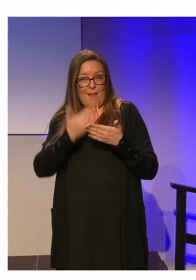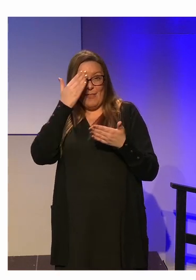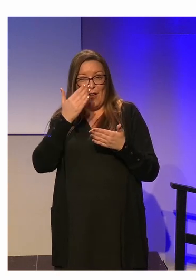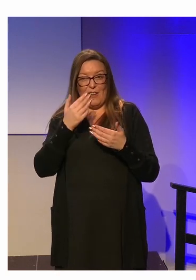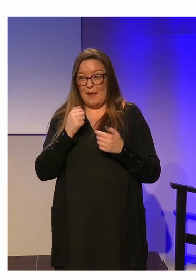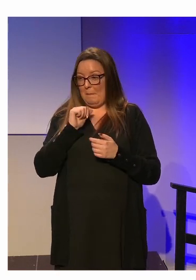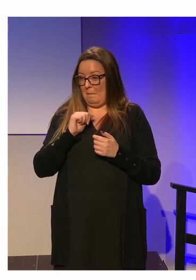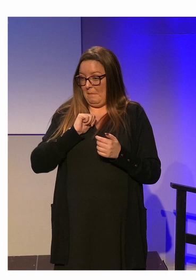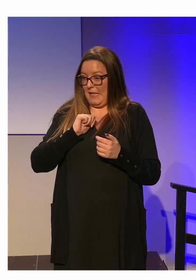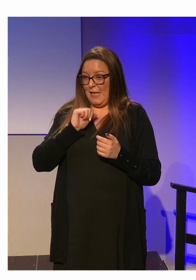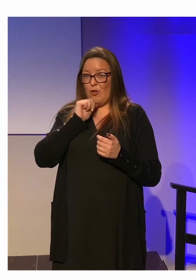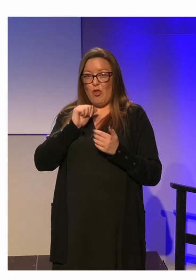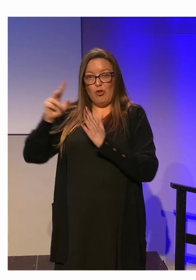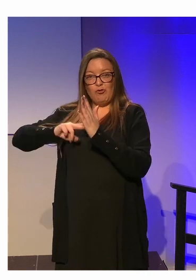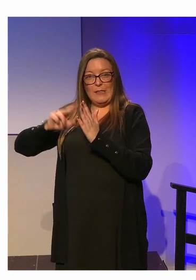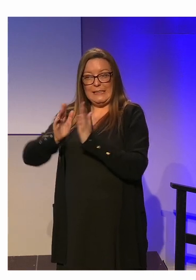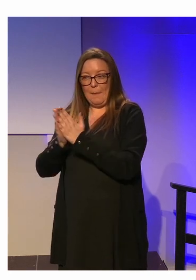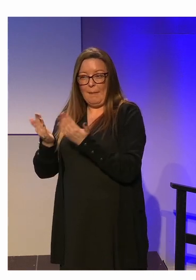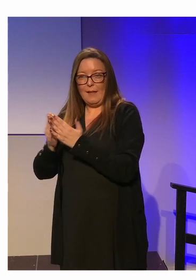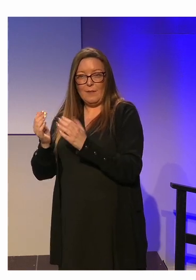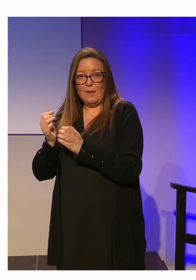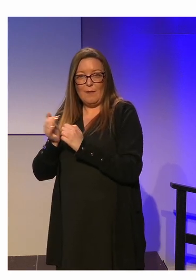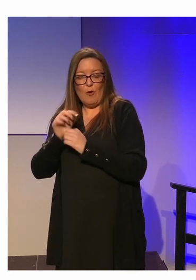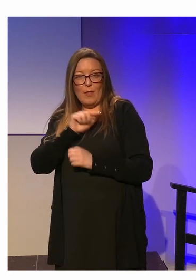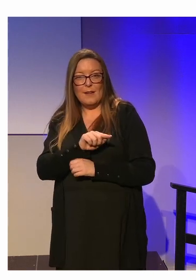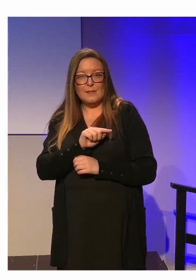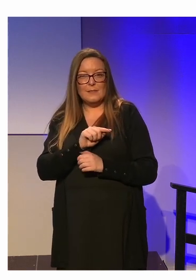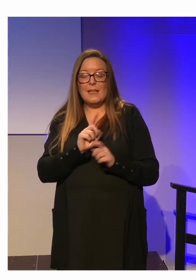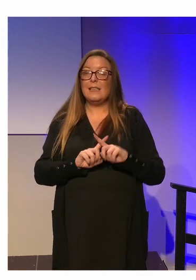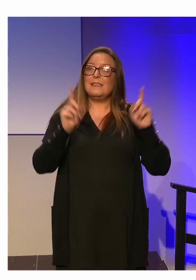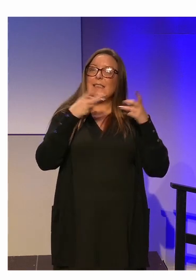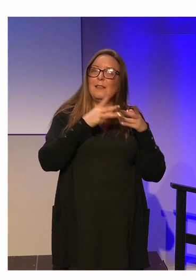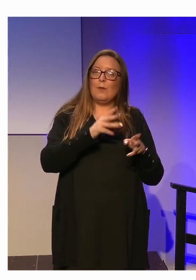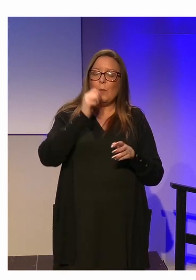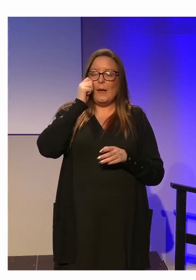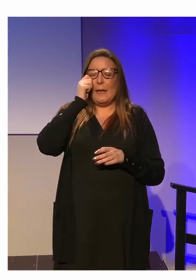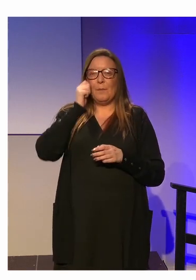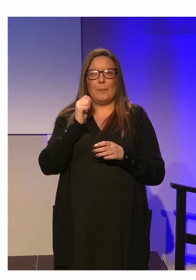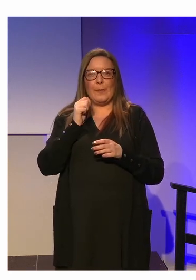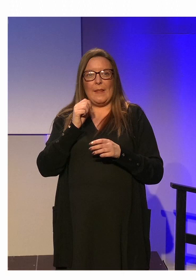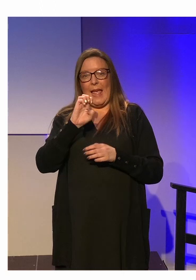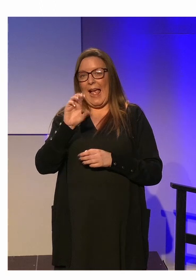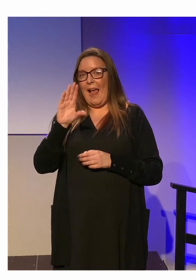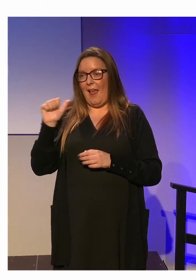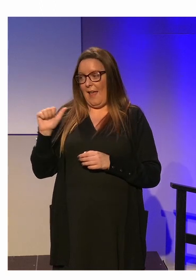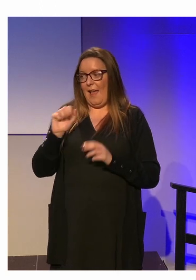a manual to do that. Another way to think of it, Ella cannot pass math because she can't sit